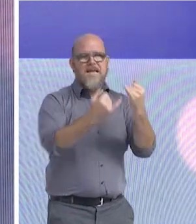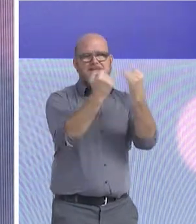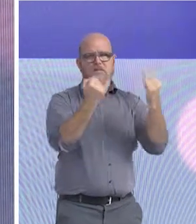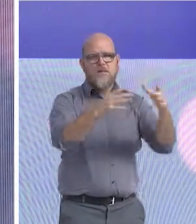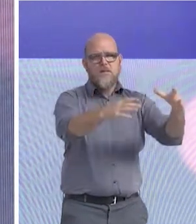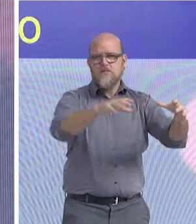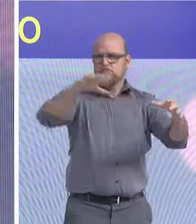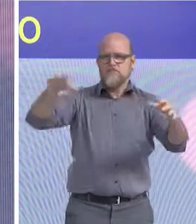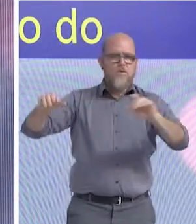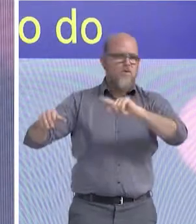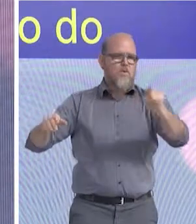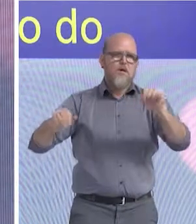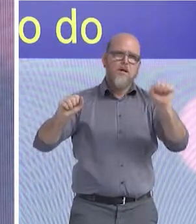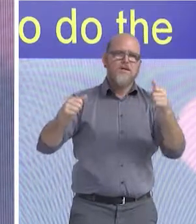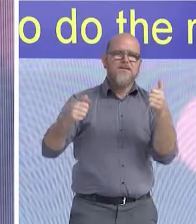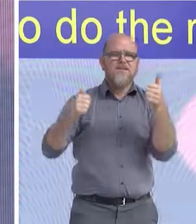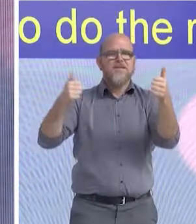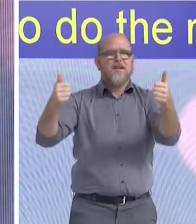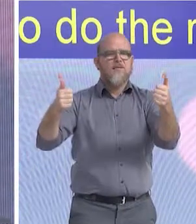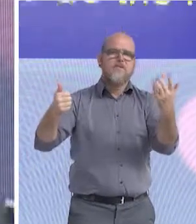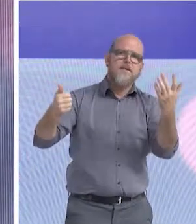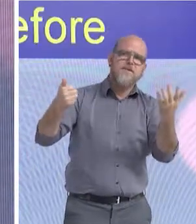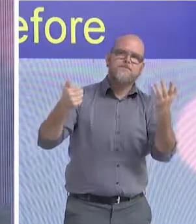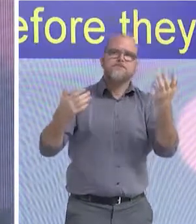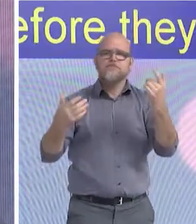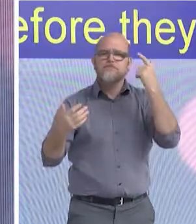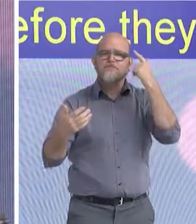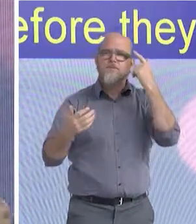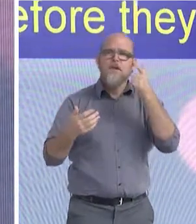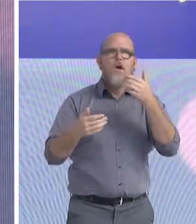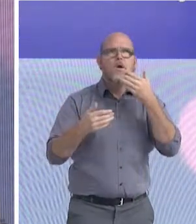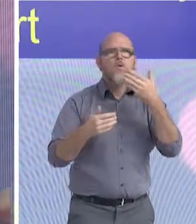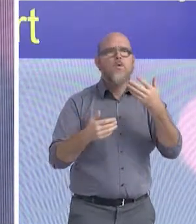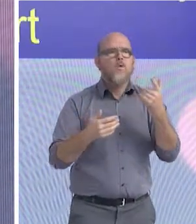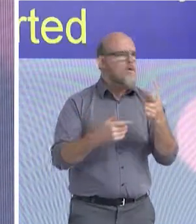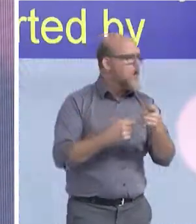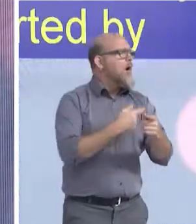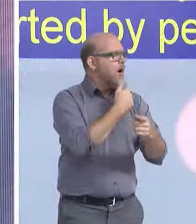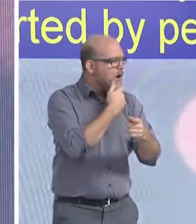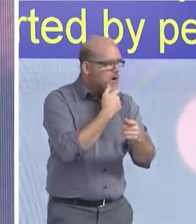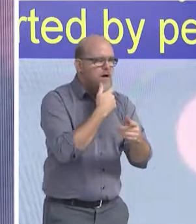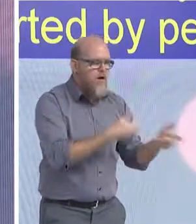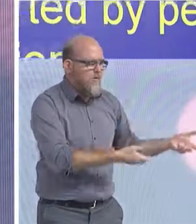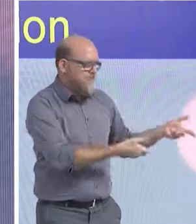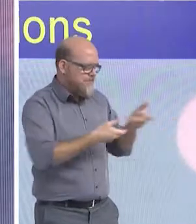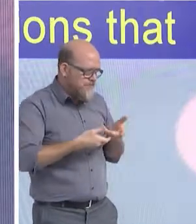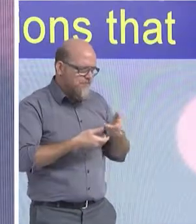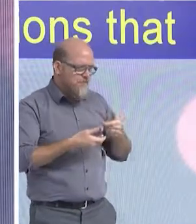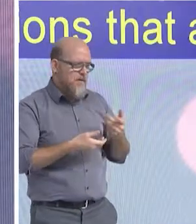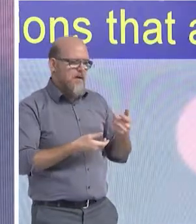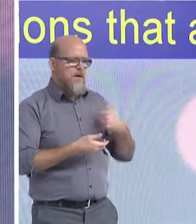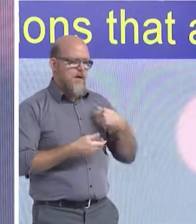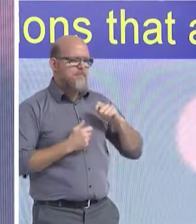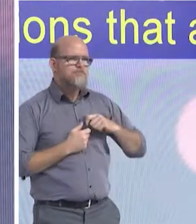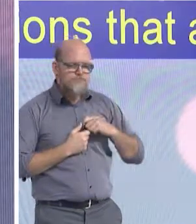the right thing, and therefore they need to be supported by people and organizations that are here in order to